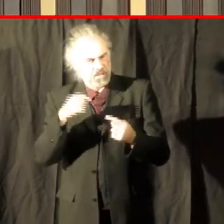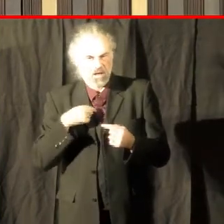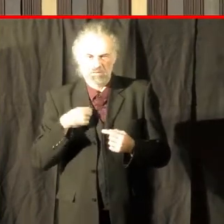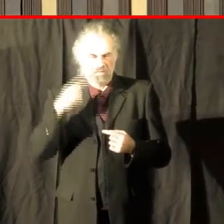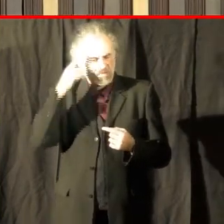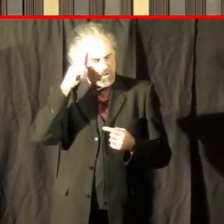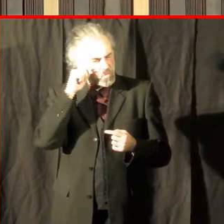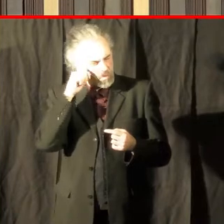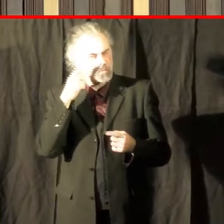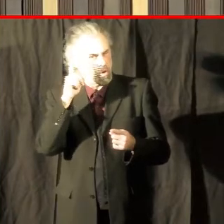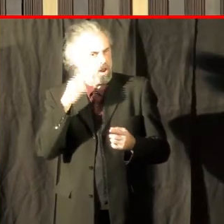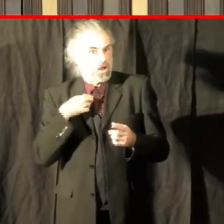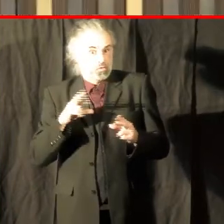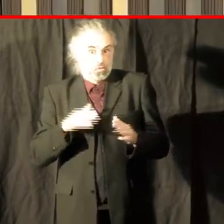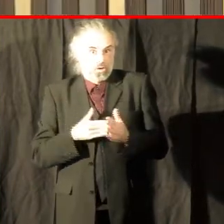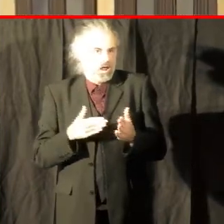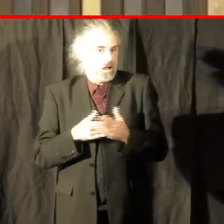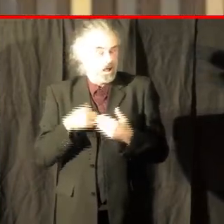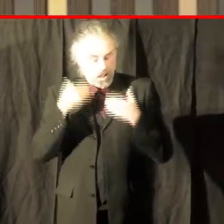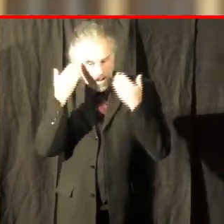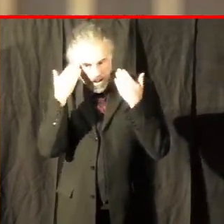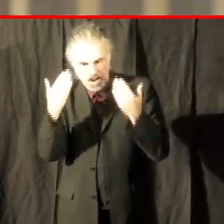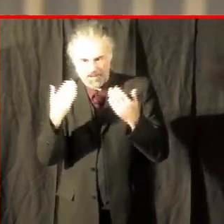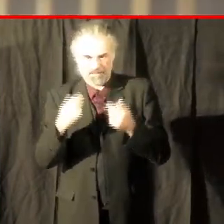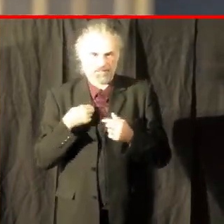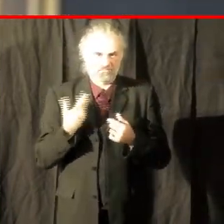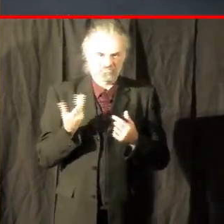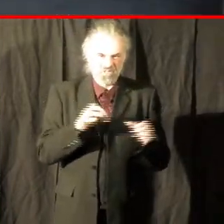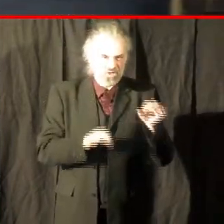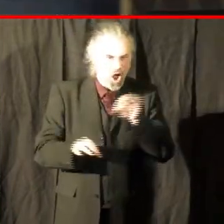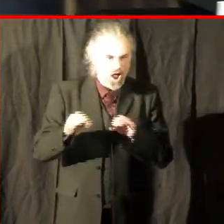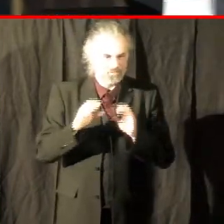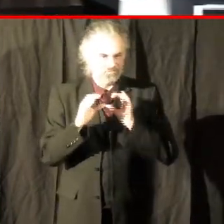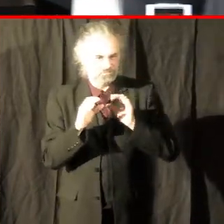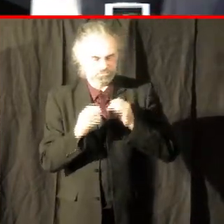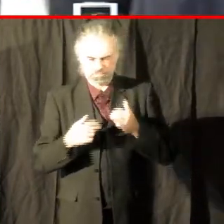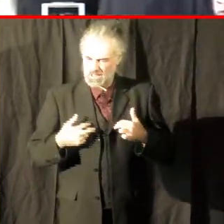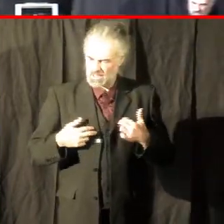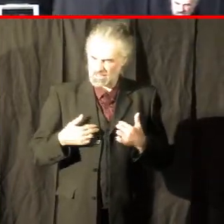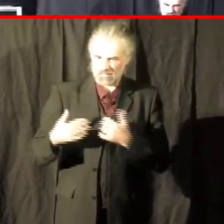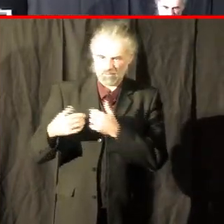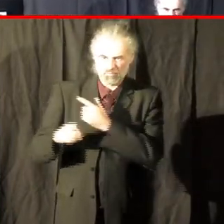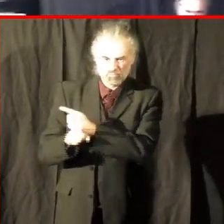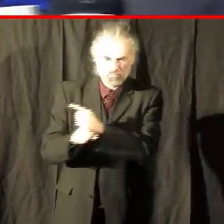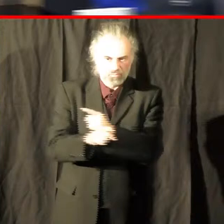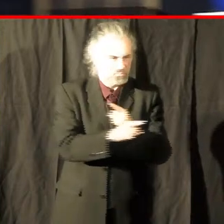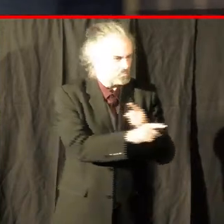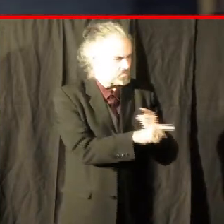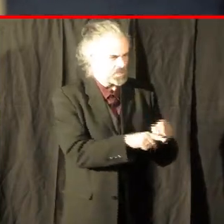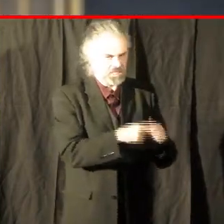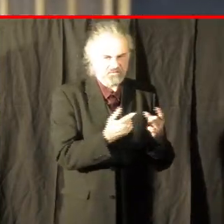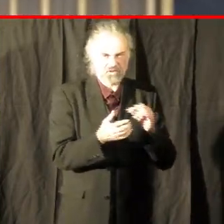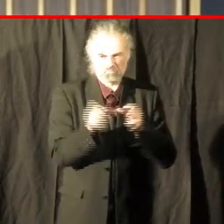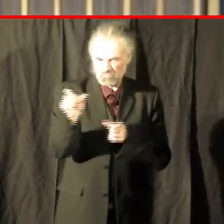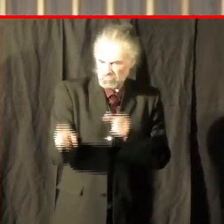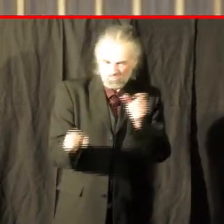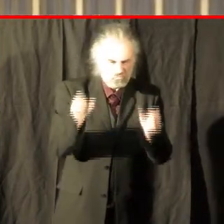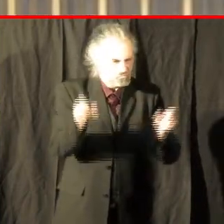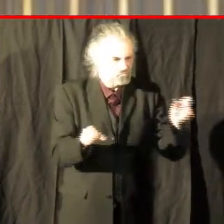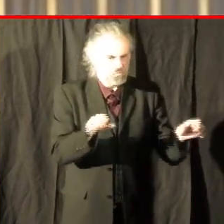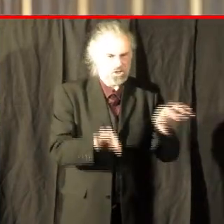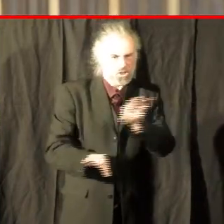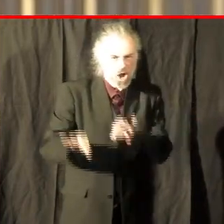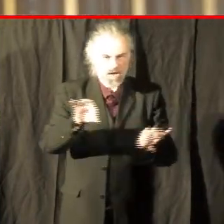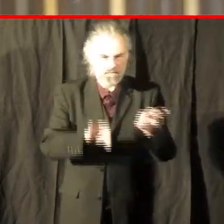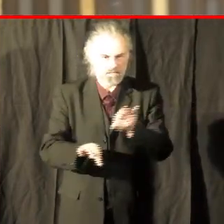Science communication is so exciting. We get to chat to all, you know, sorts of different scientists and try and help them explain science to other